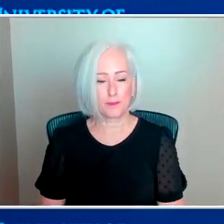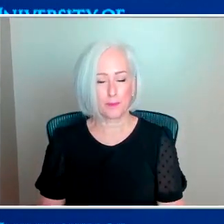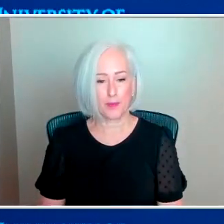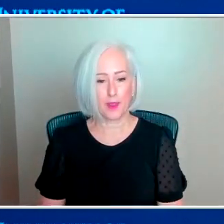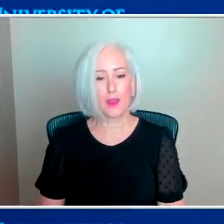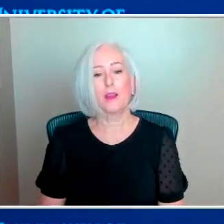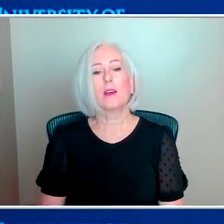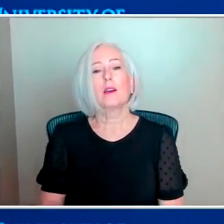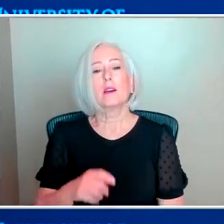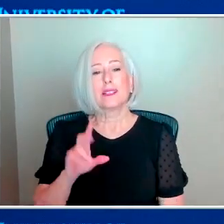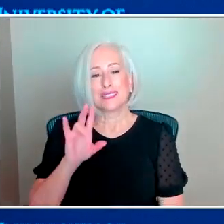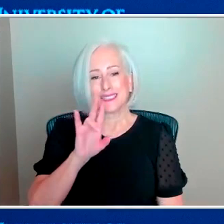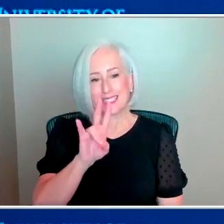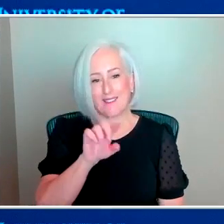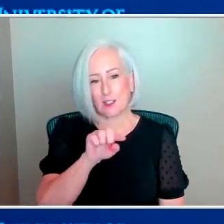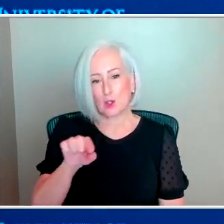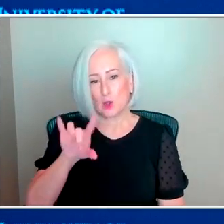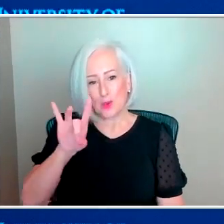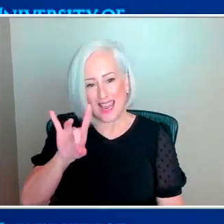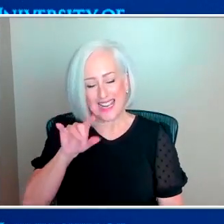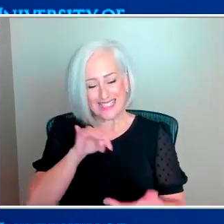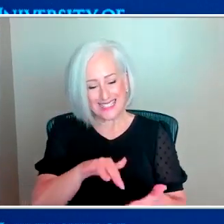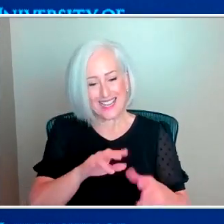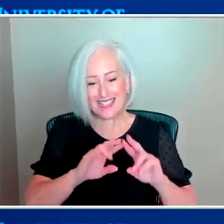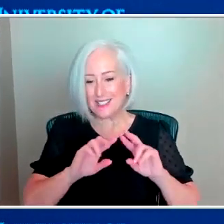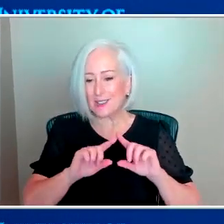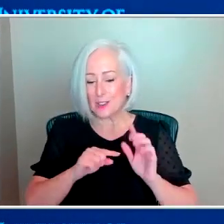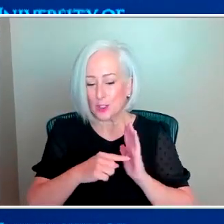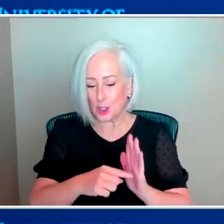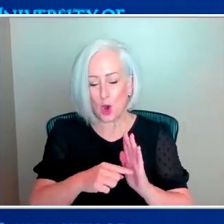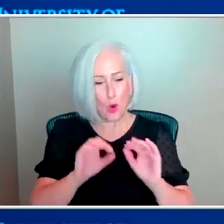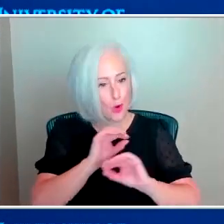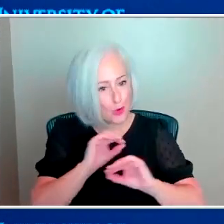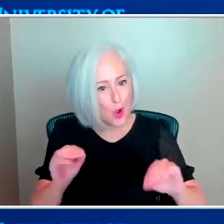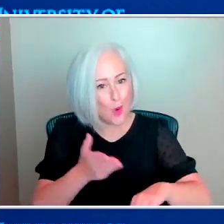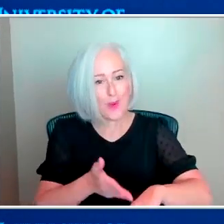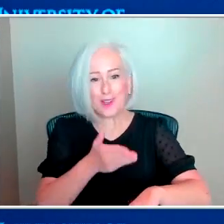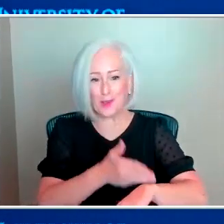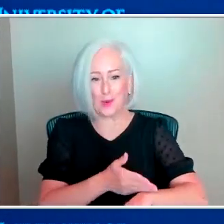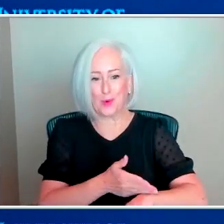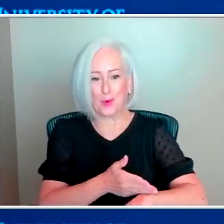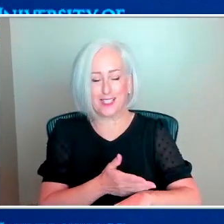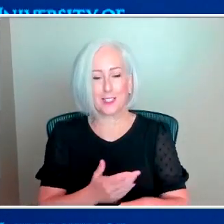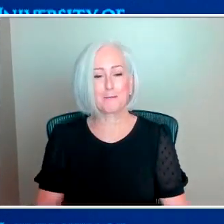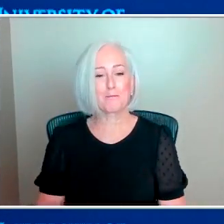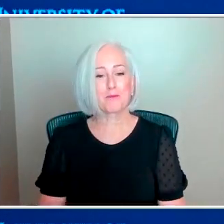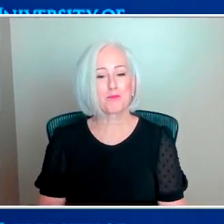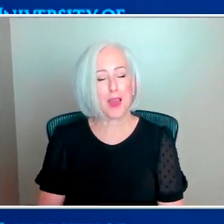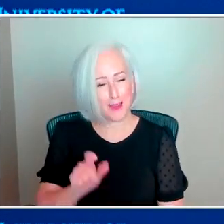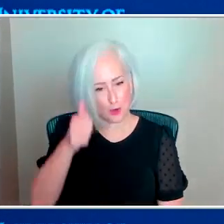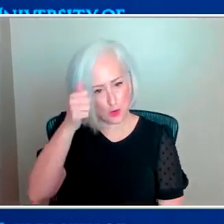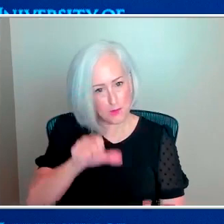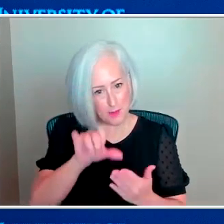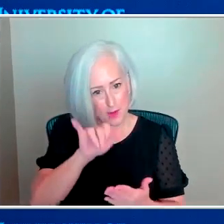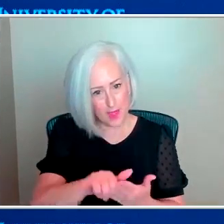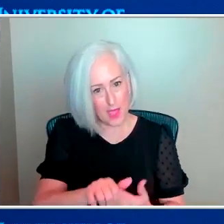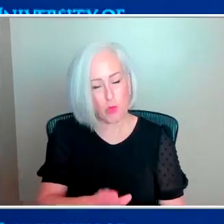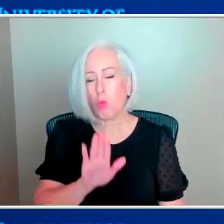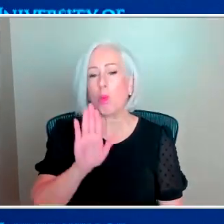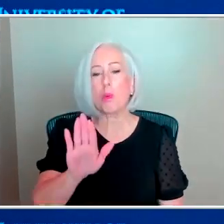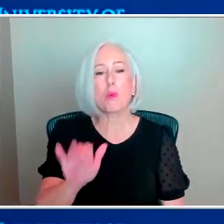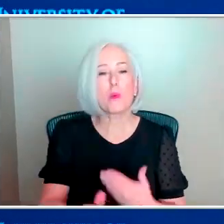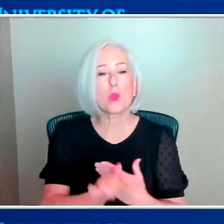studies which showed no increased rate as well, so we have to take that into account. The other thing they did show is that your risk of getting Bell's